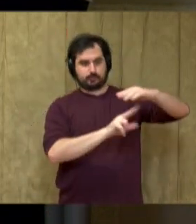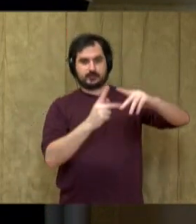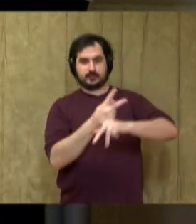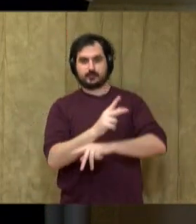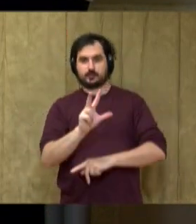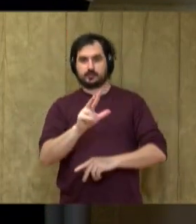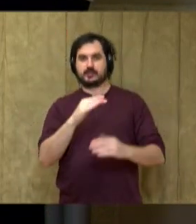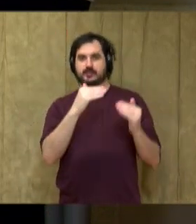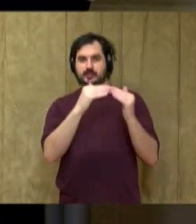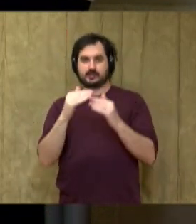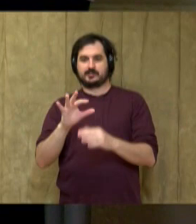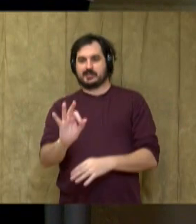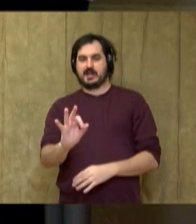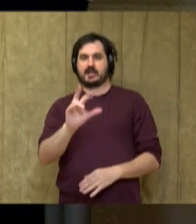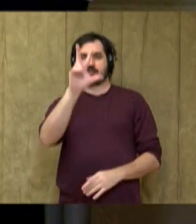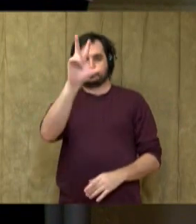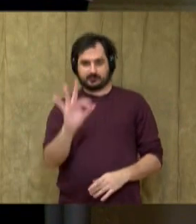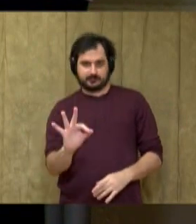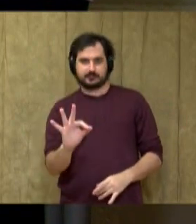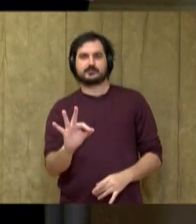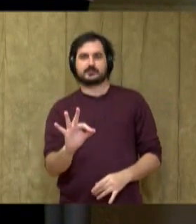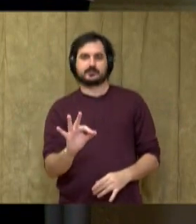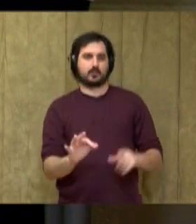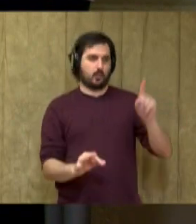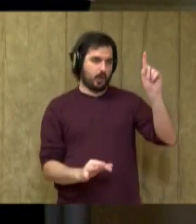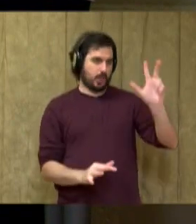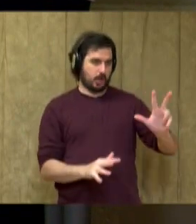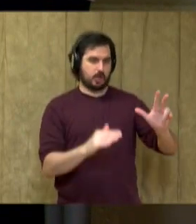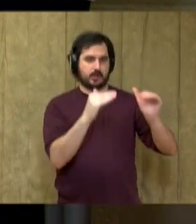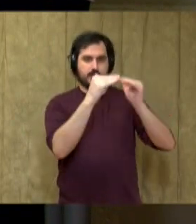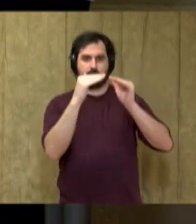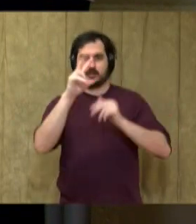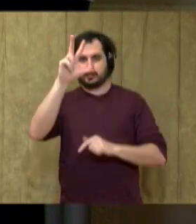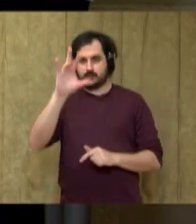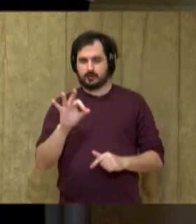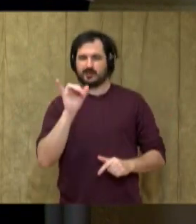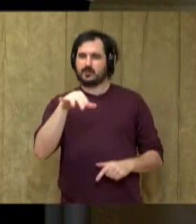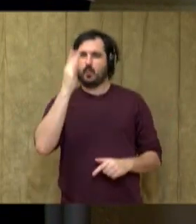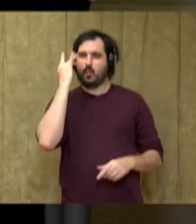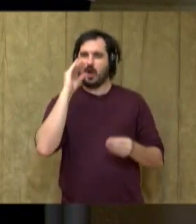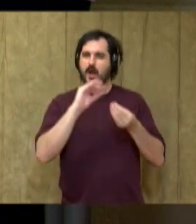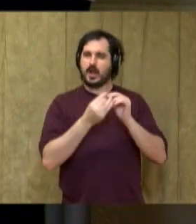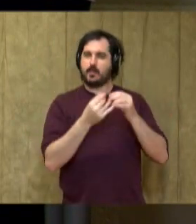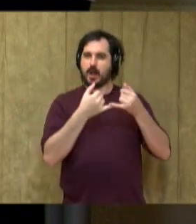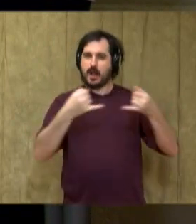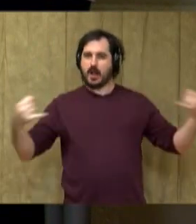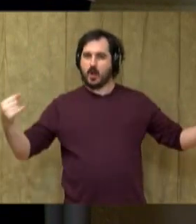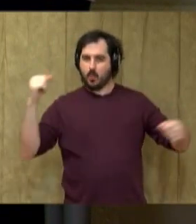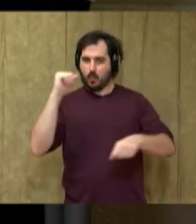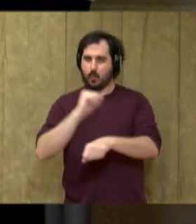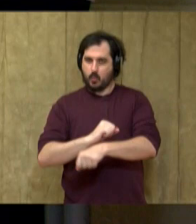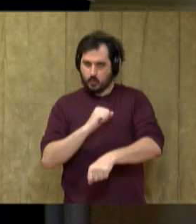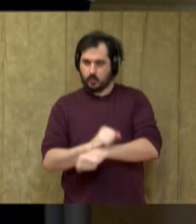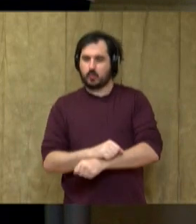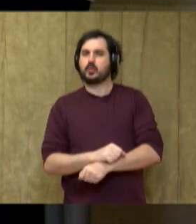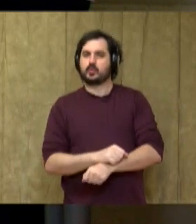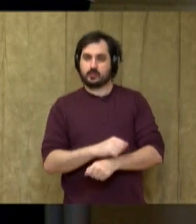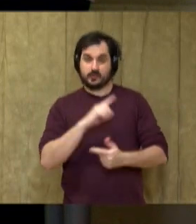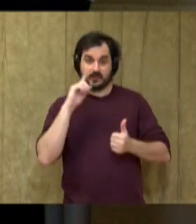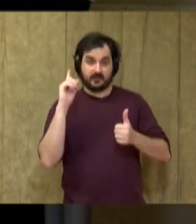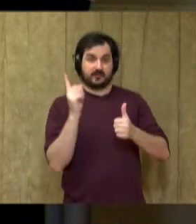this number line works. The number line was broken into thirds, but it was also broken into ninths for you to